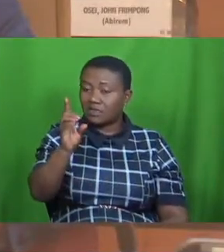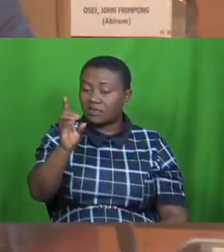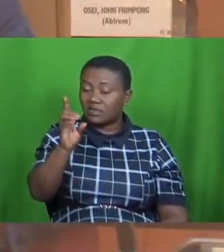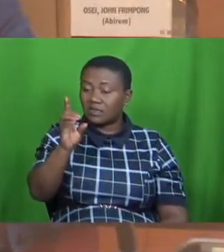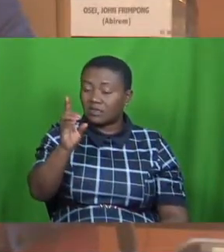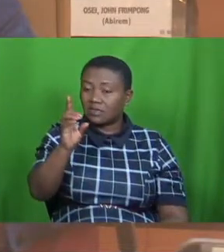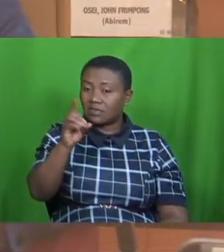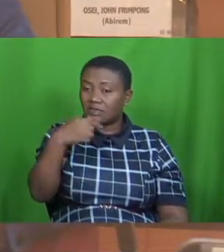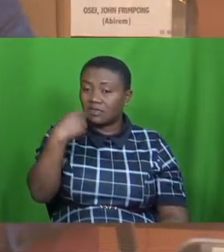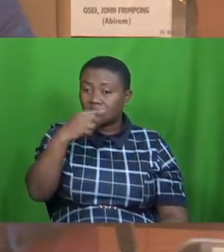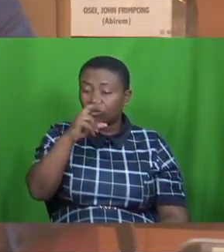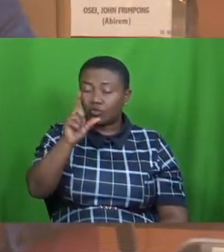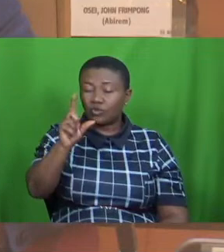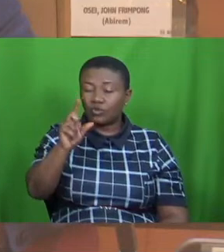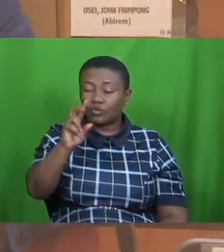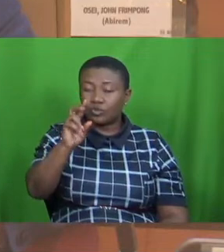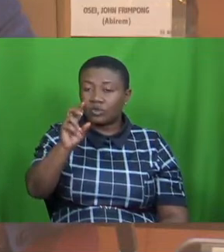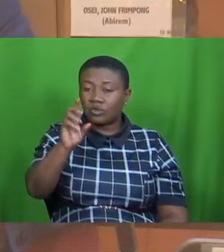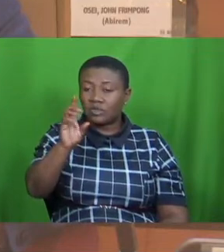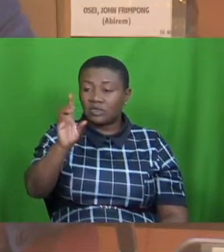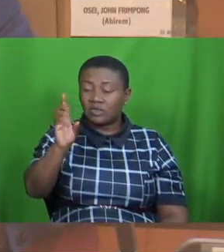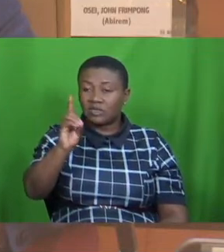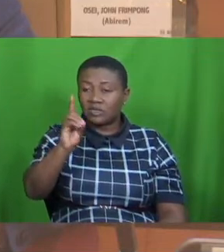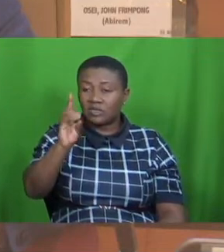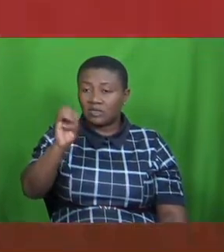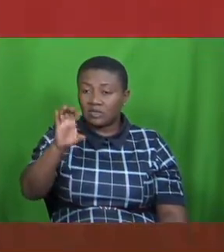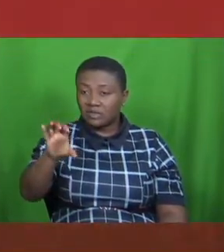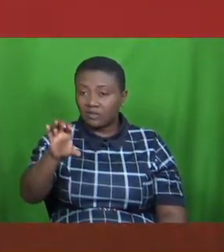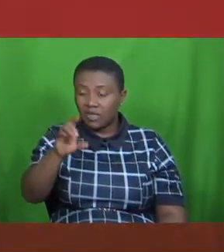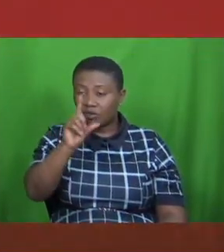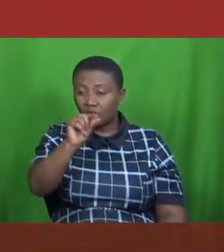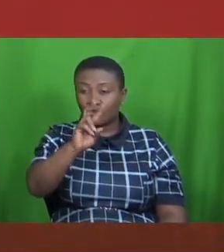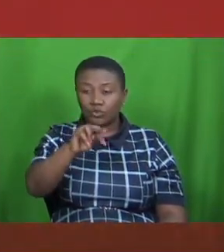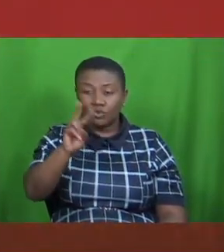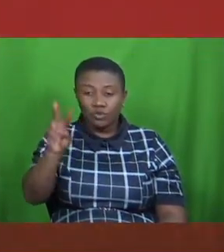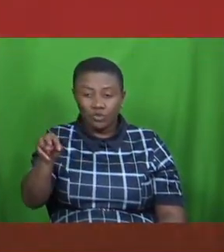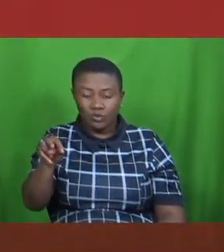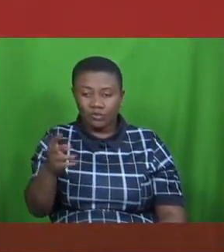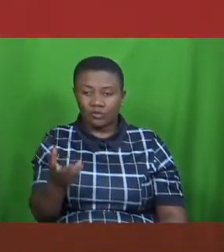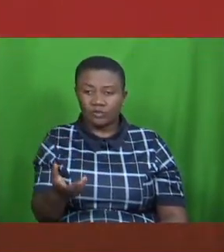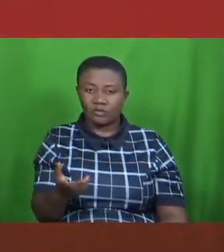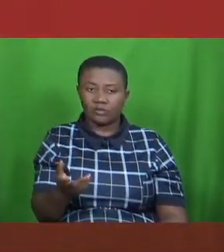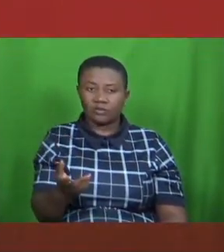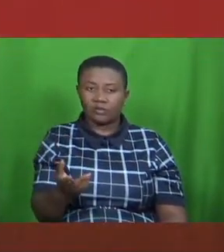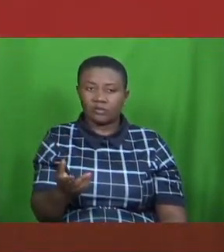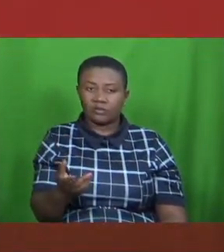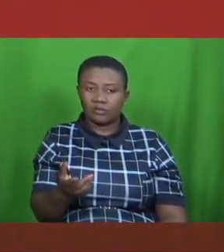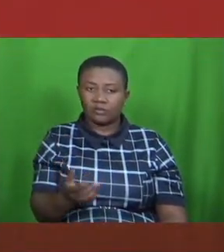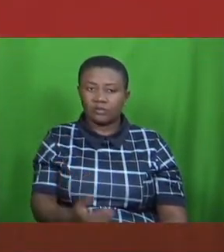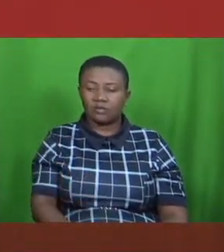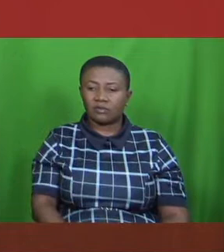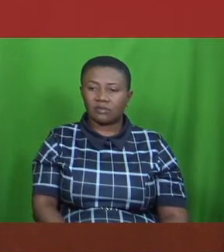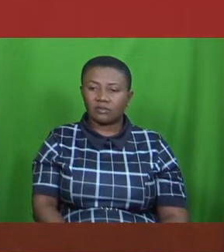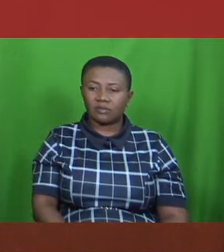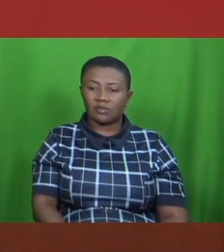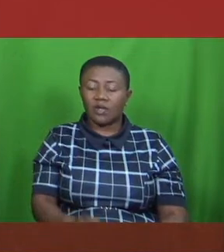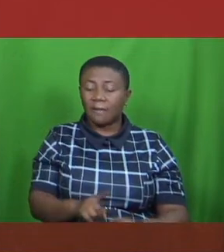giving the impression that it was produced earlier on and been distributed.